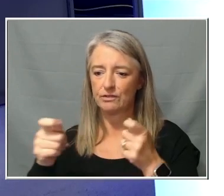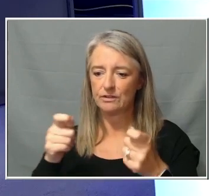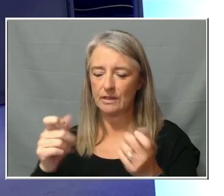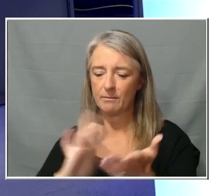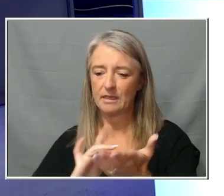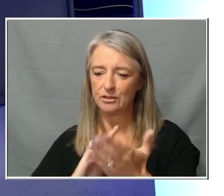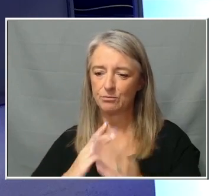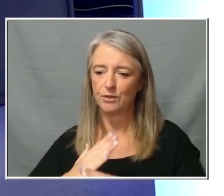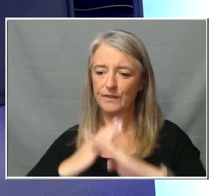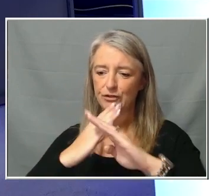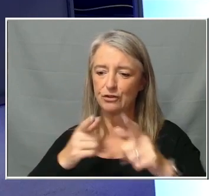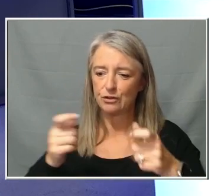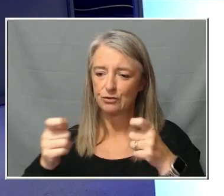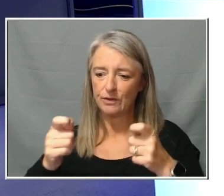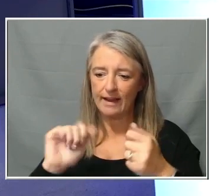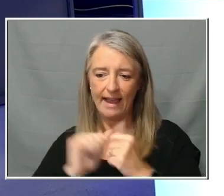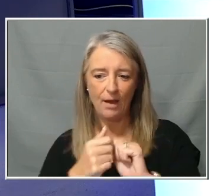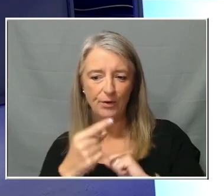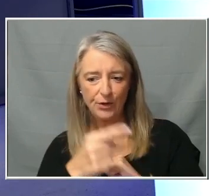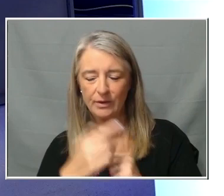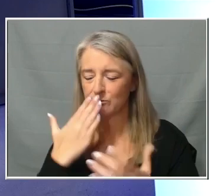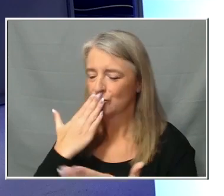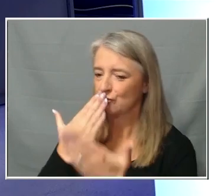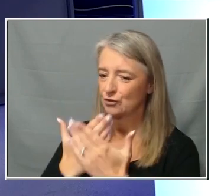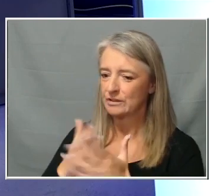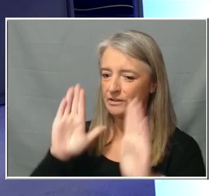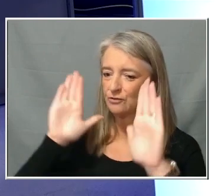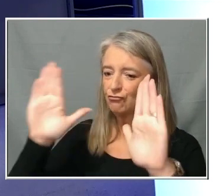How are you? I'm good. I'm good. Yeah, it's such a great